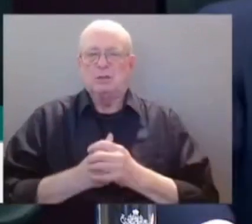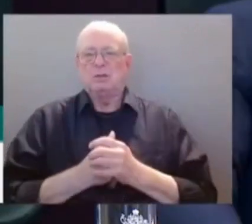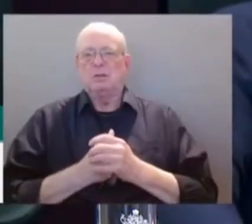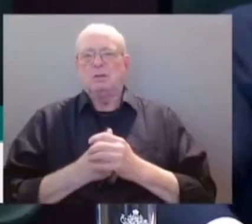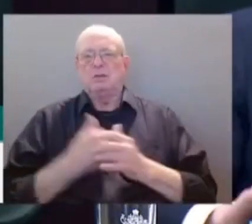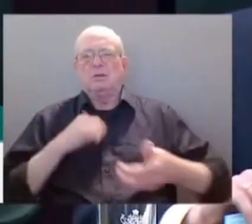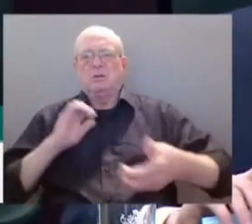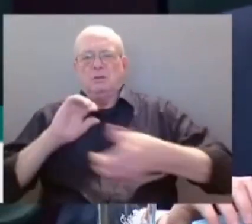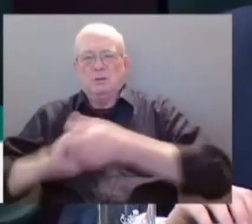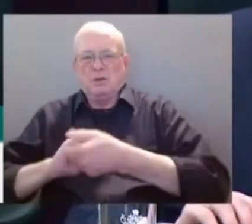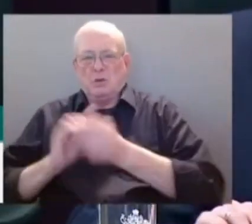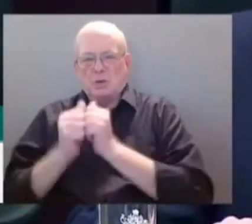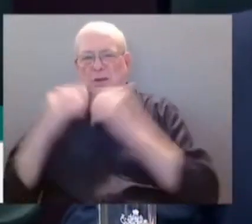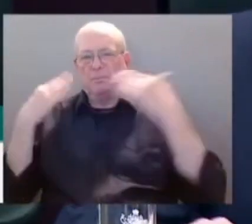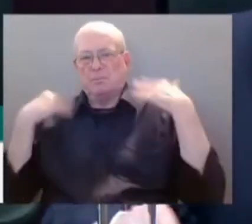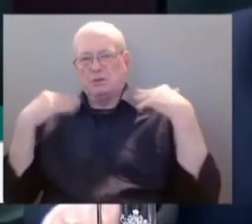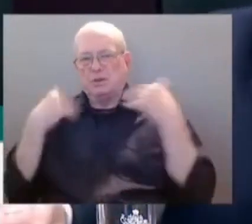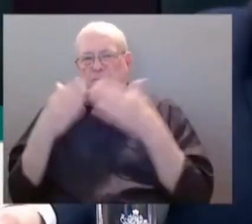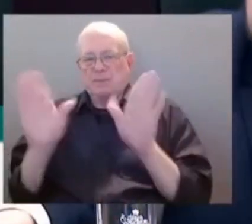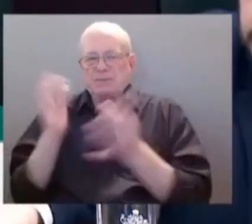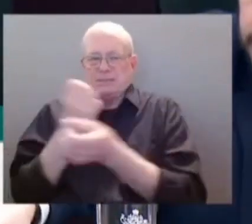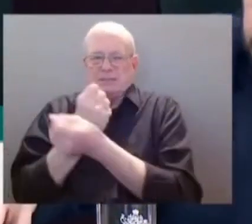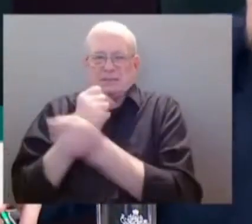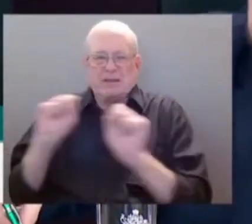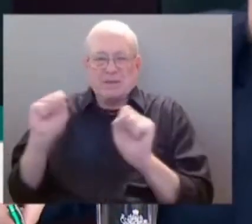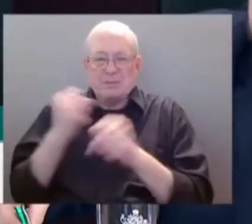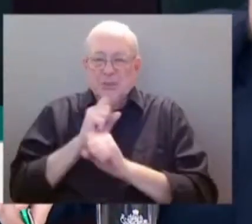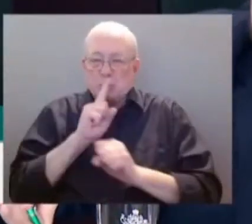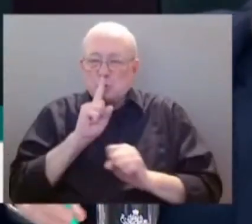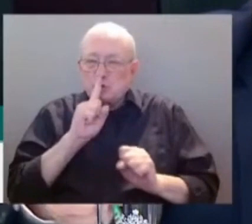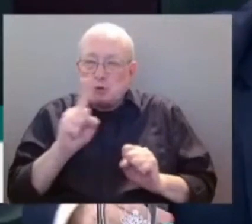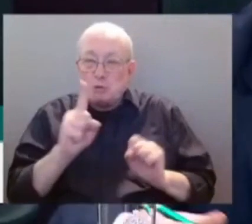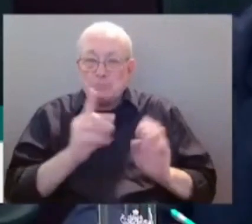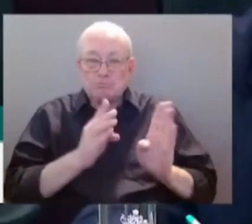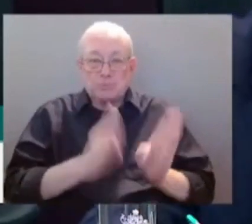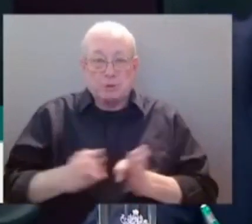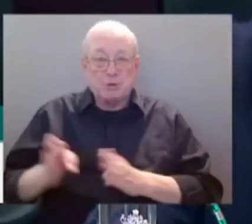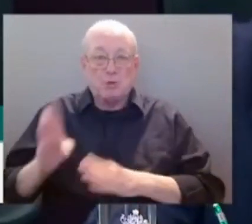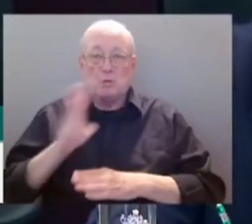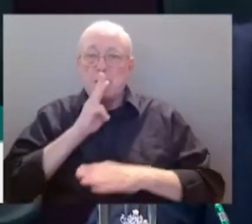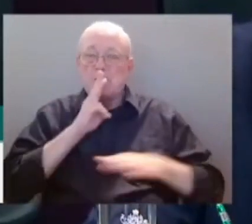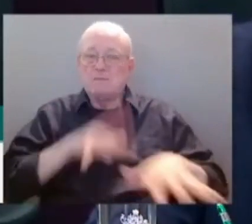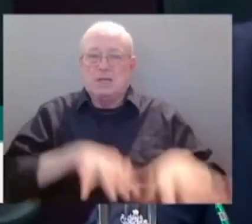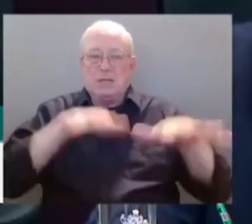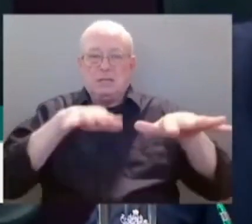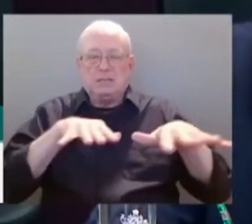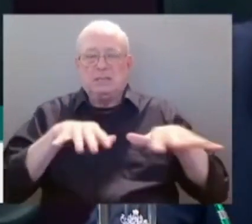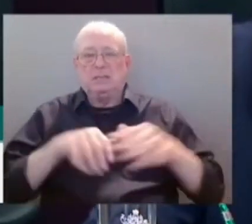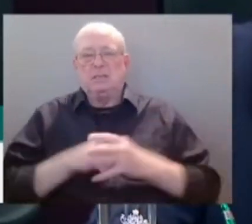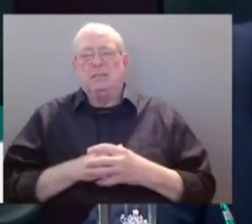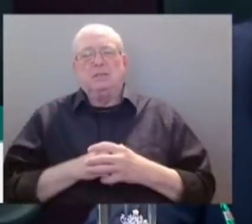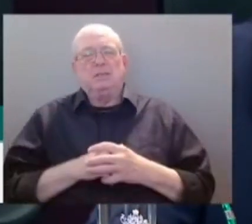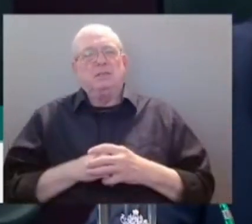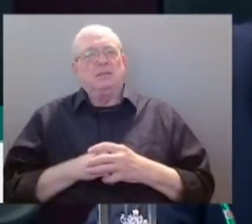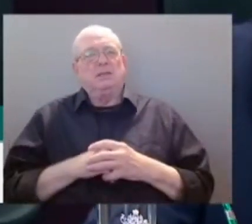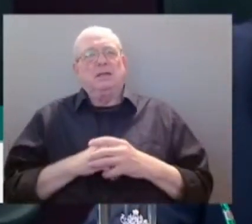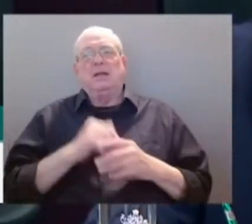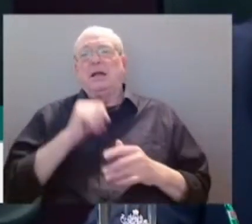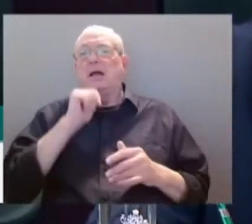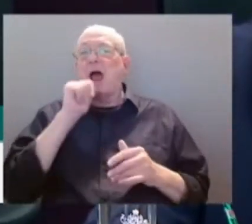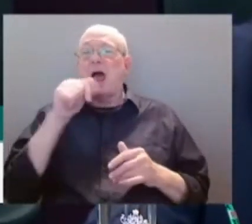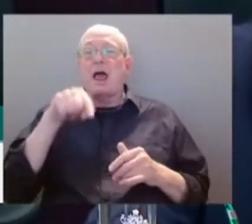Mr. Speaker, to make sure that we are also prepared for floods. And Mr. Speaker, that is not unique in this year. We also work with our partners